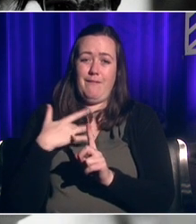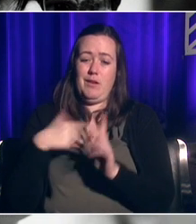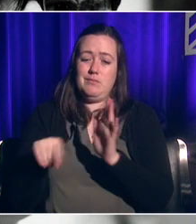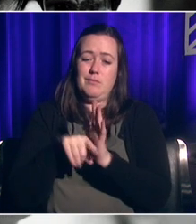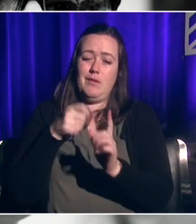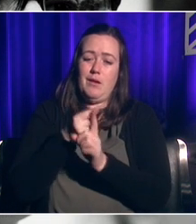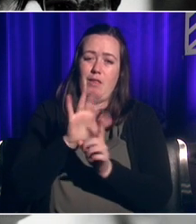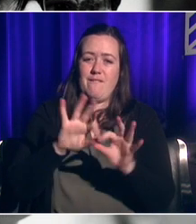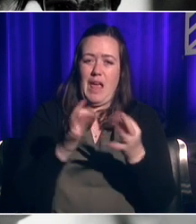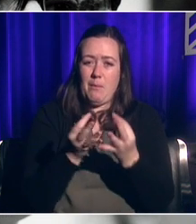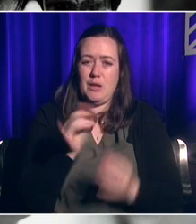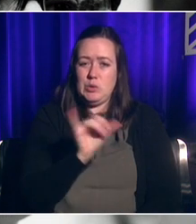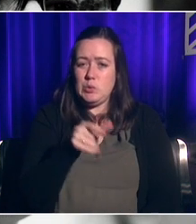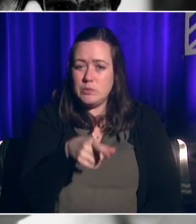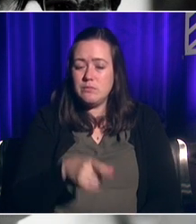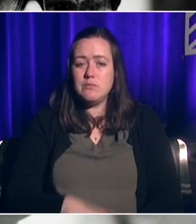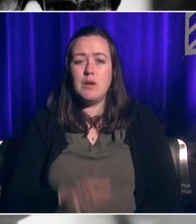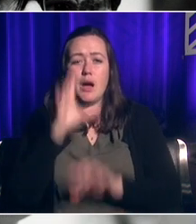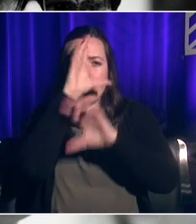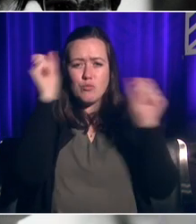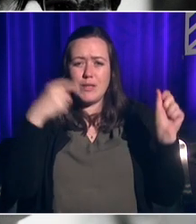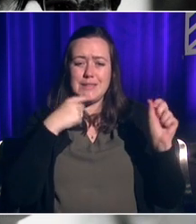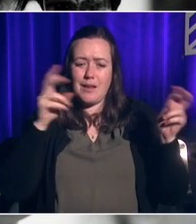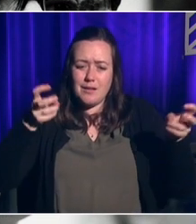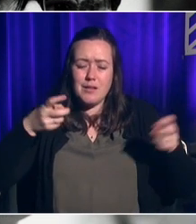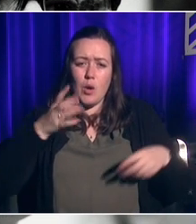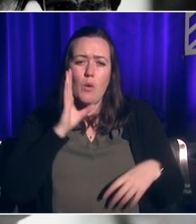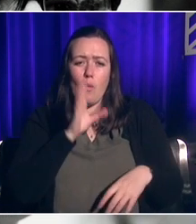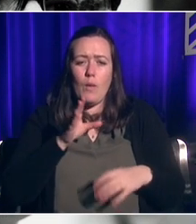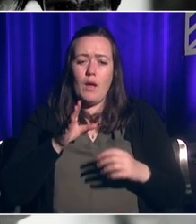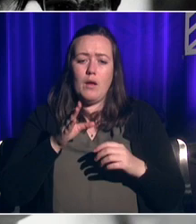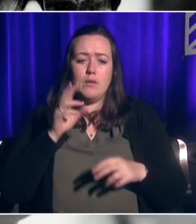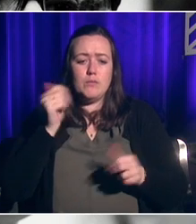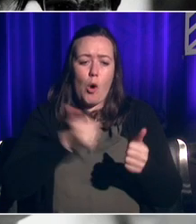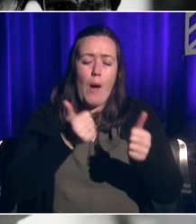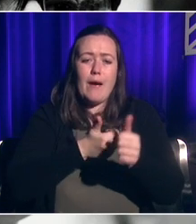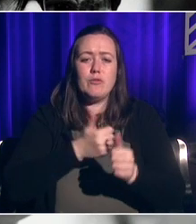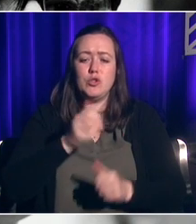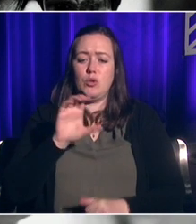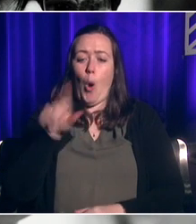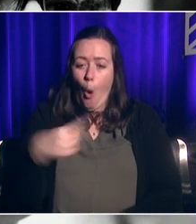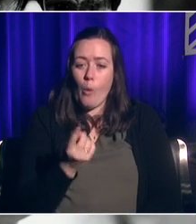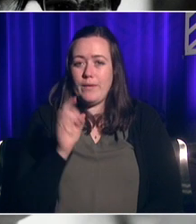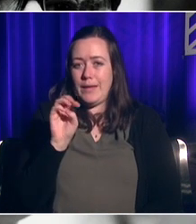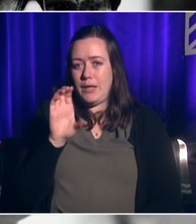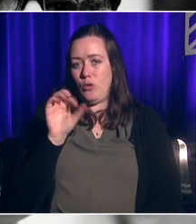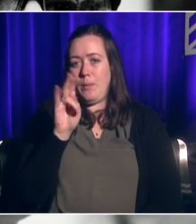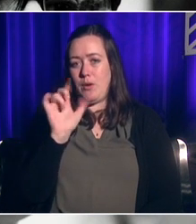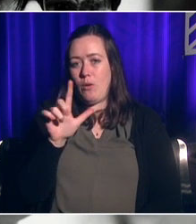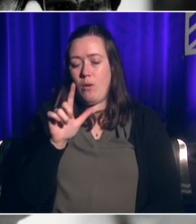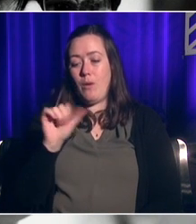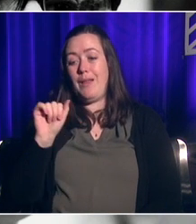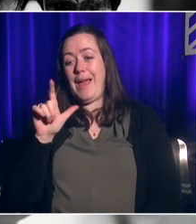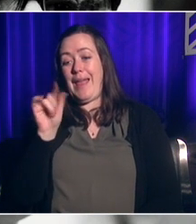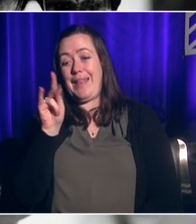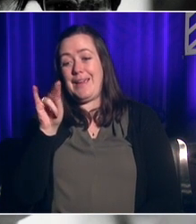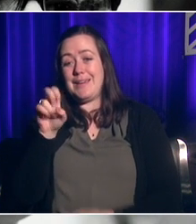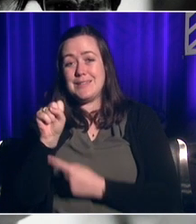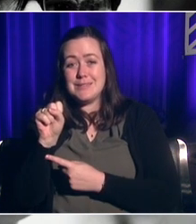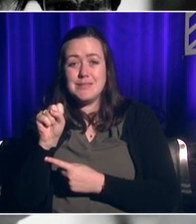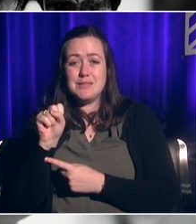When the president said that he was going to go after only the criminal aliens, he is not helped up by his end of the bargain. There are so